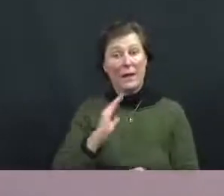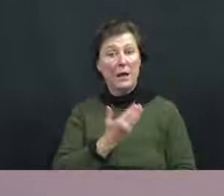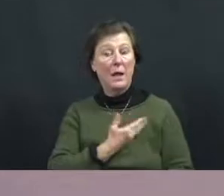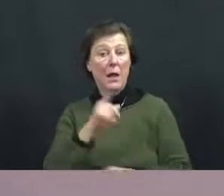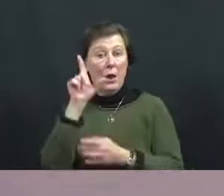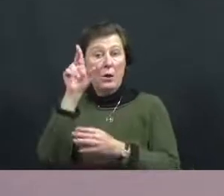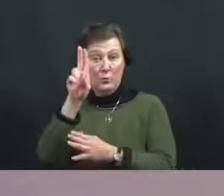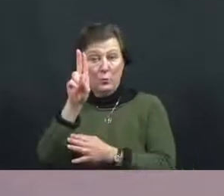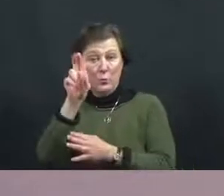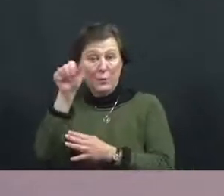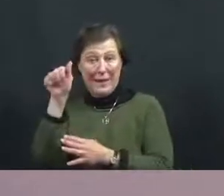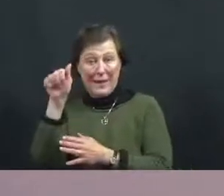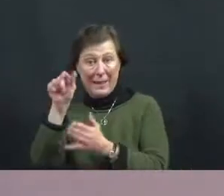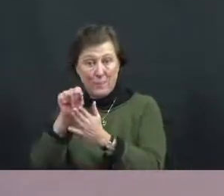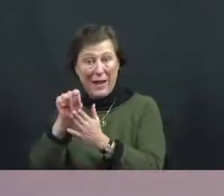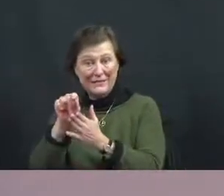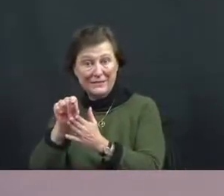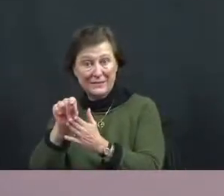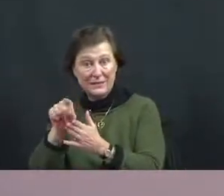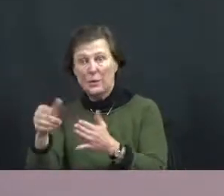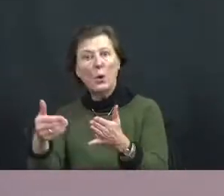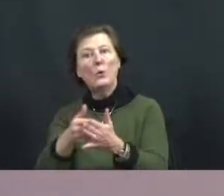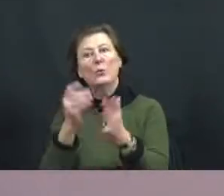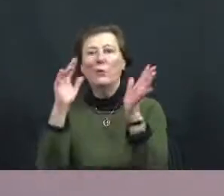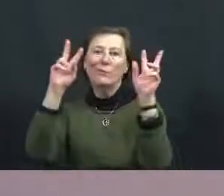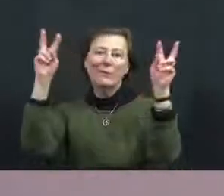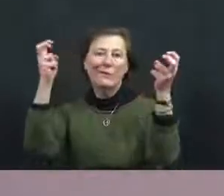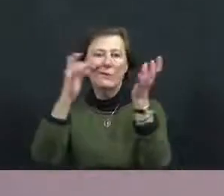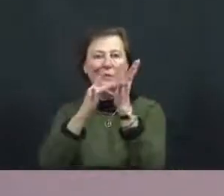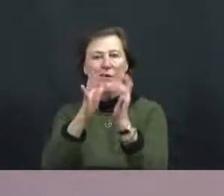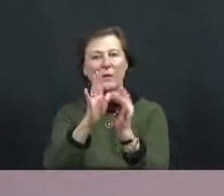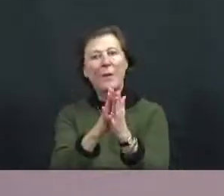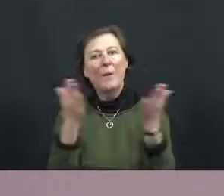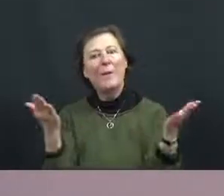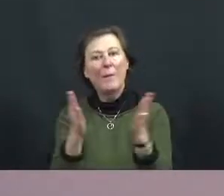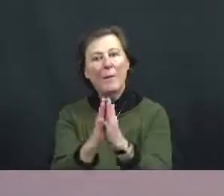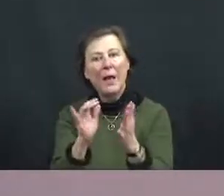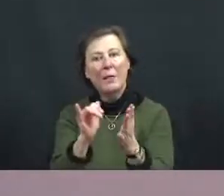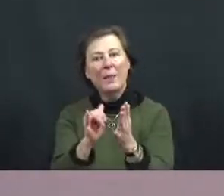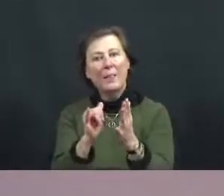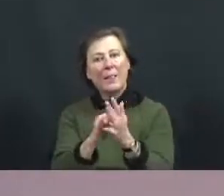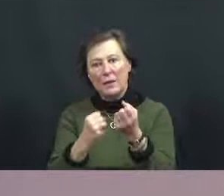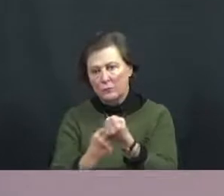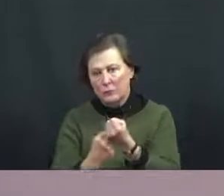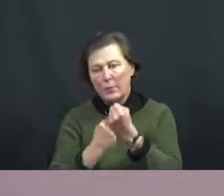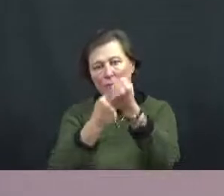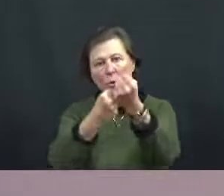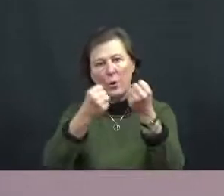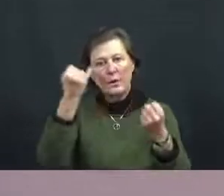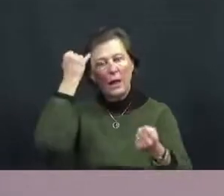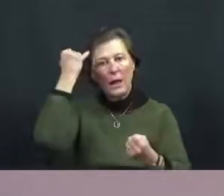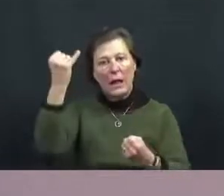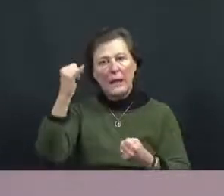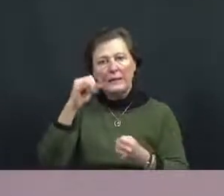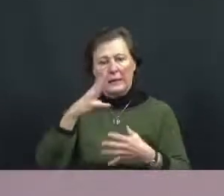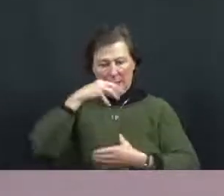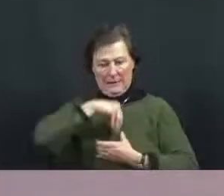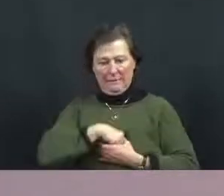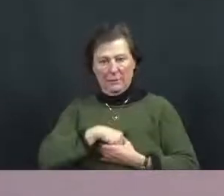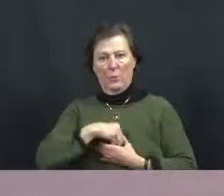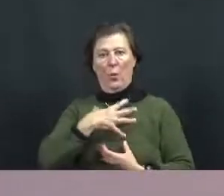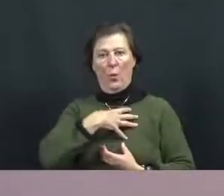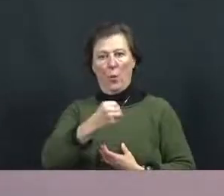Beacon Press. It has become one of the new Bibles that enforces the doctrine of inherent, ineradicable white